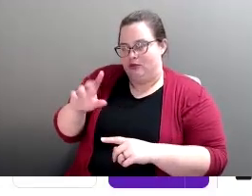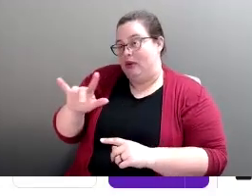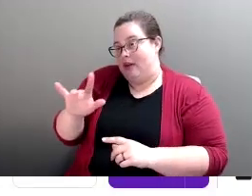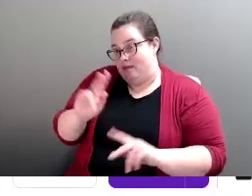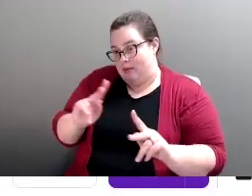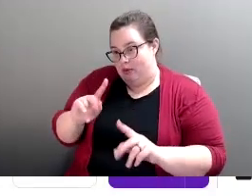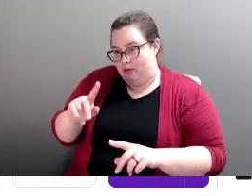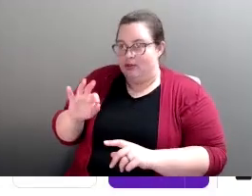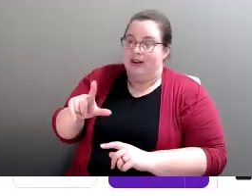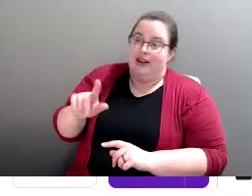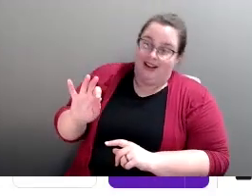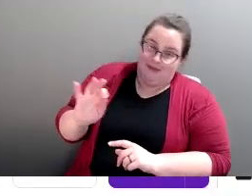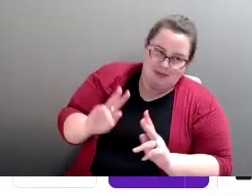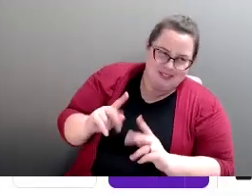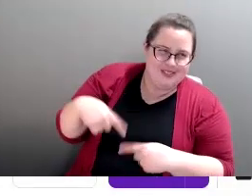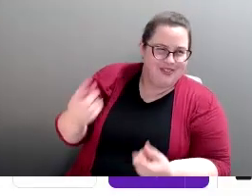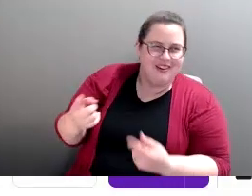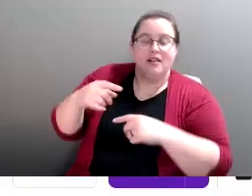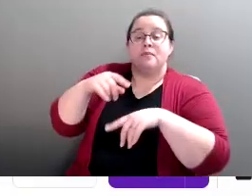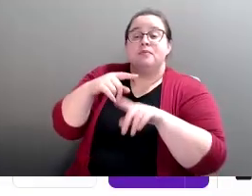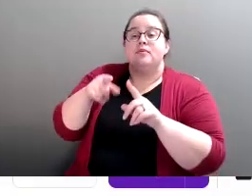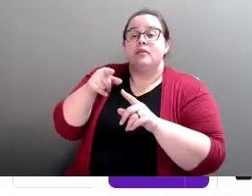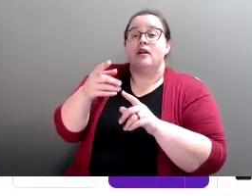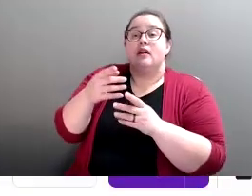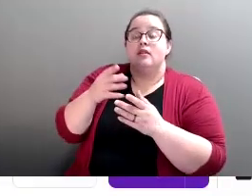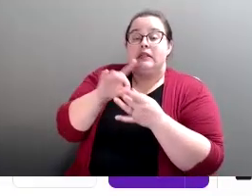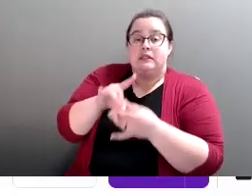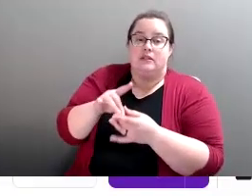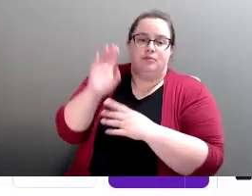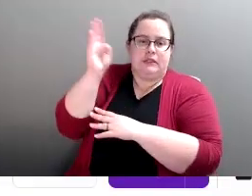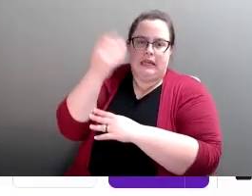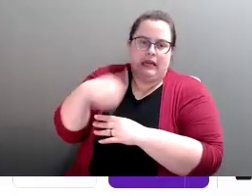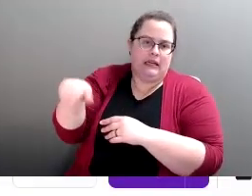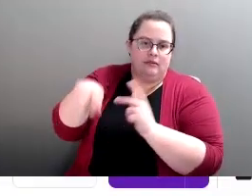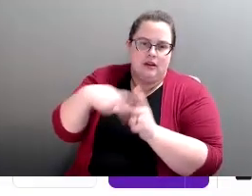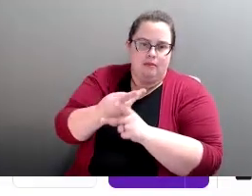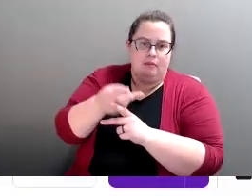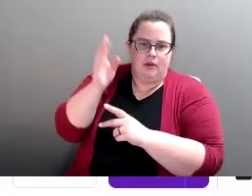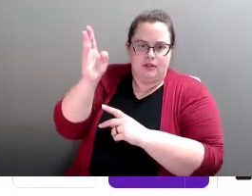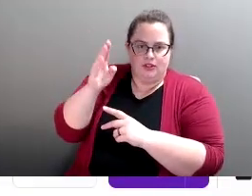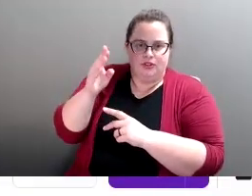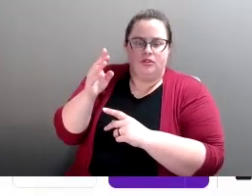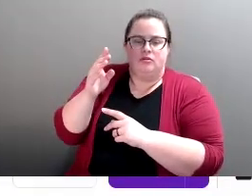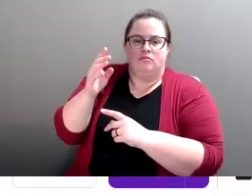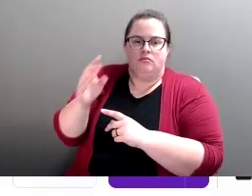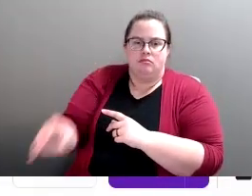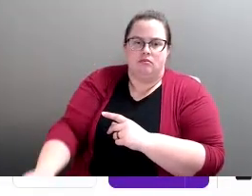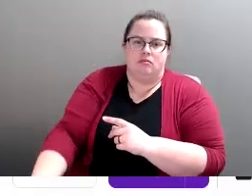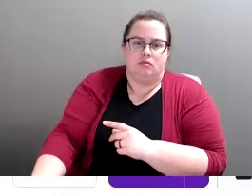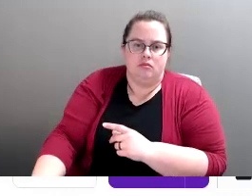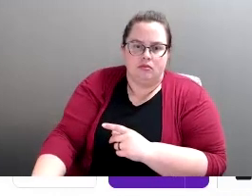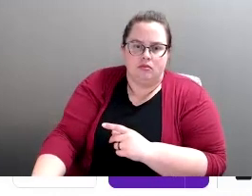awesome. Because the thing is about a presentation, any kind of presentation, and really we all know this as educators, this is a lot more